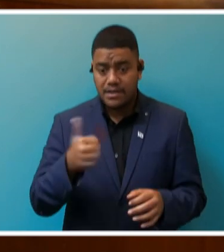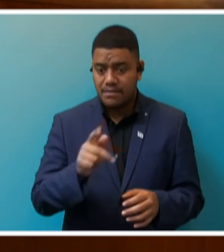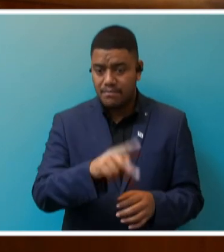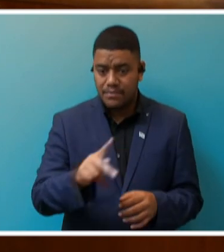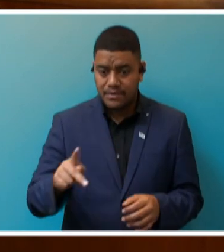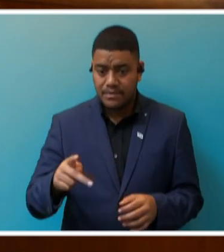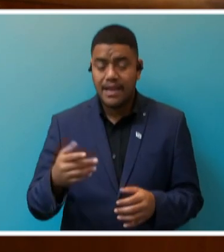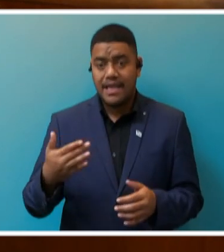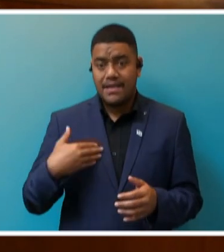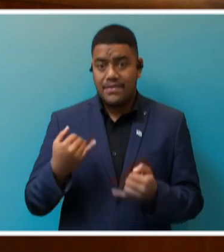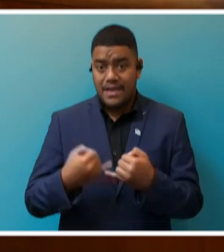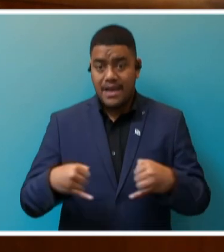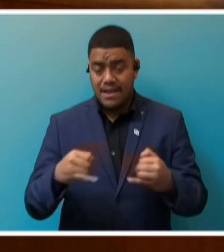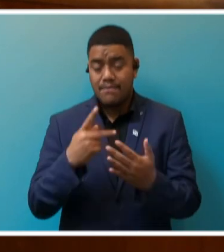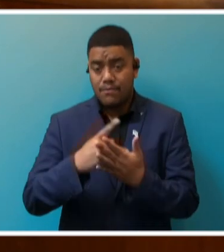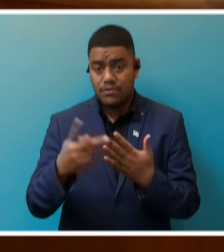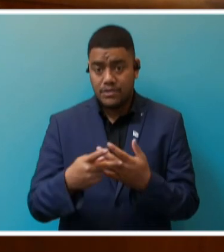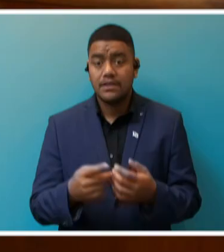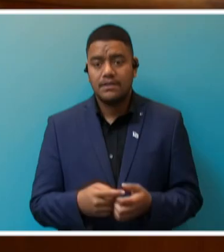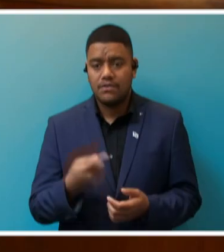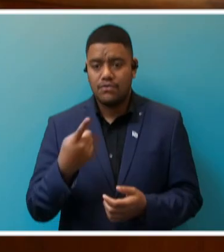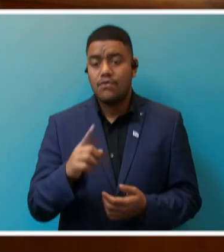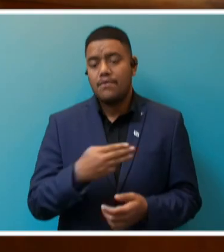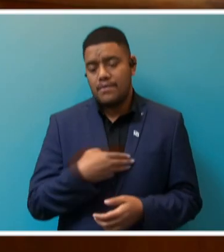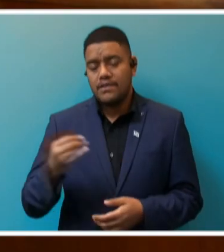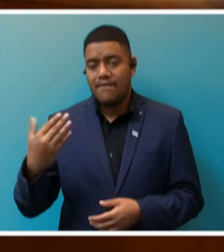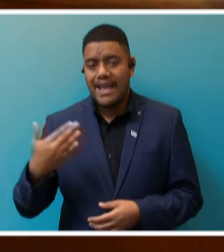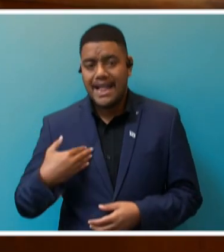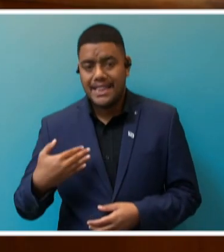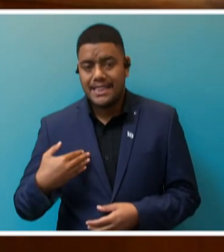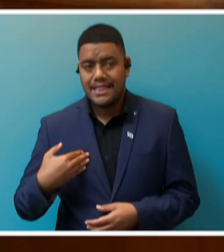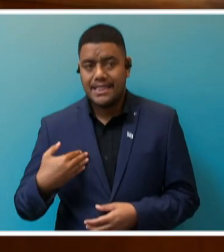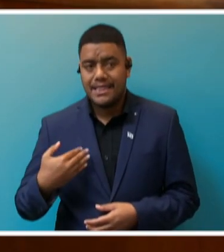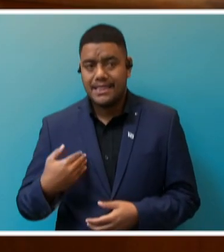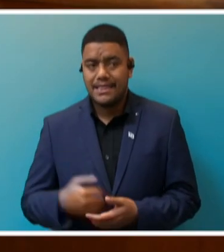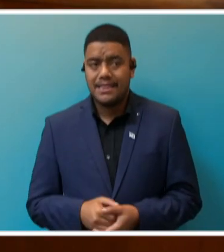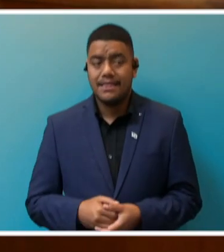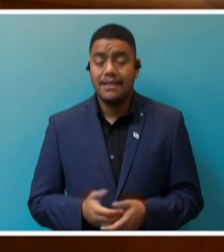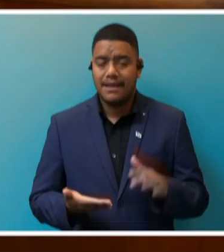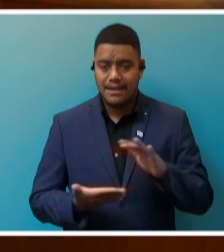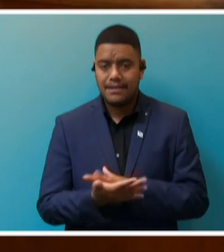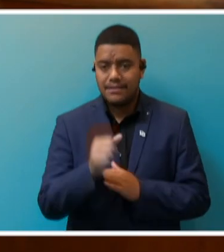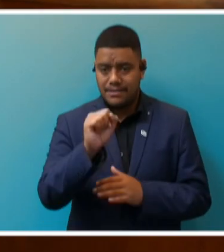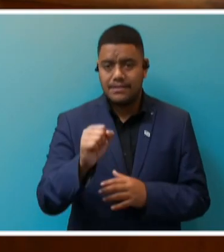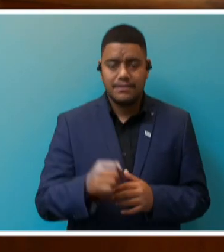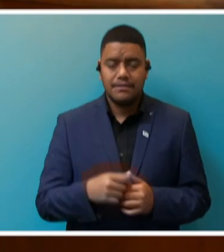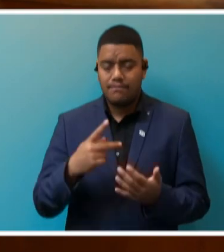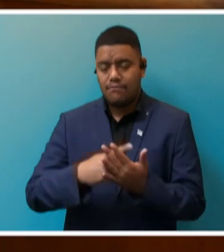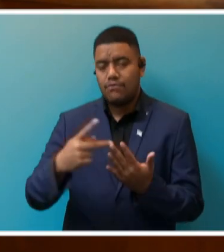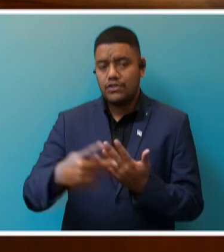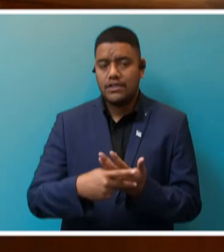Healthy Islands Transformation Project to the Minister for Health, under whose portfolio that project